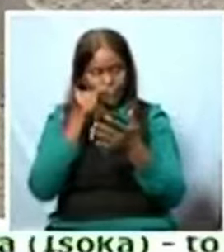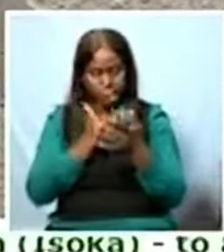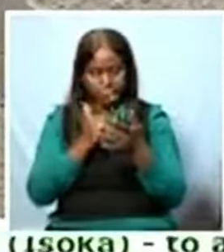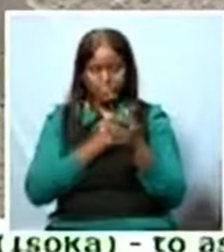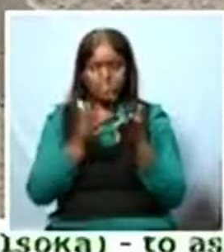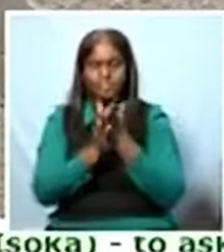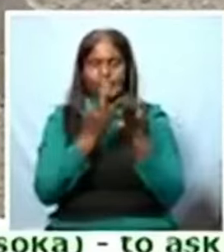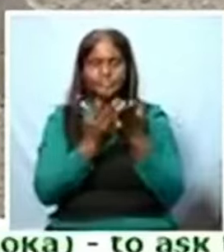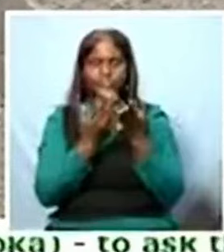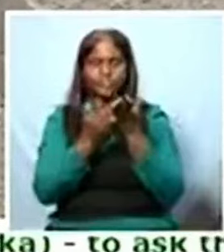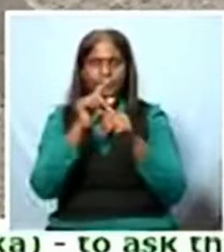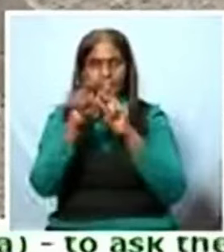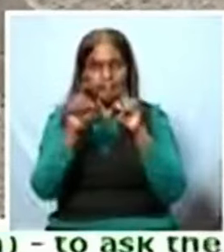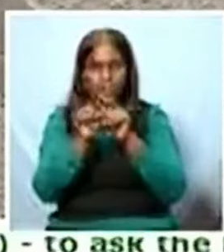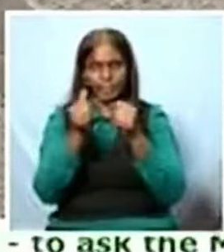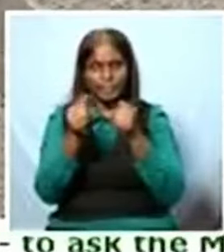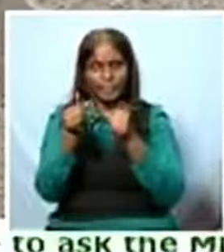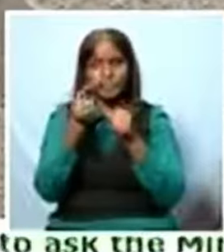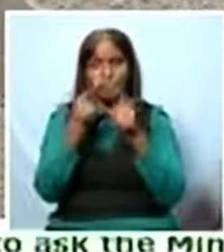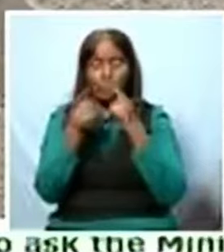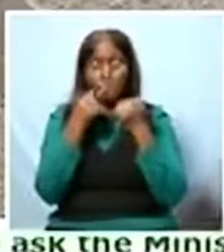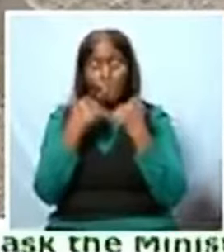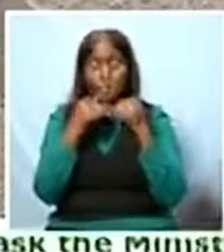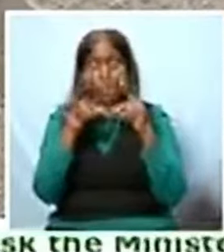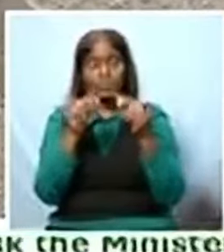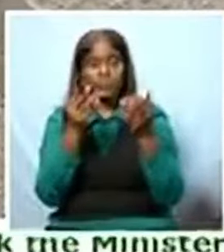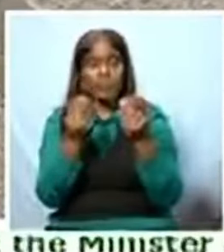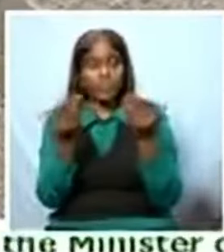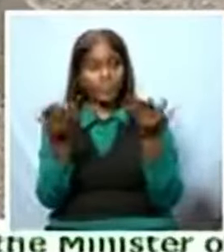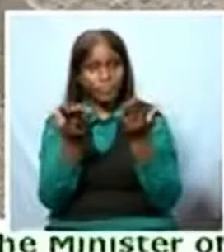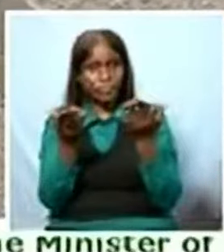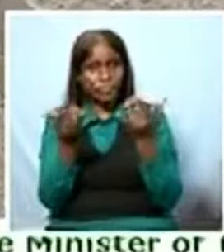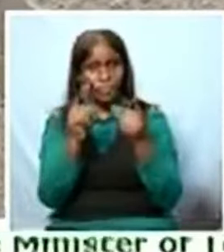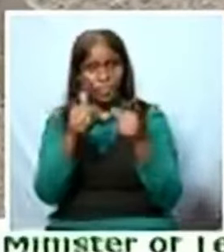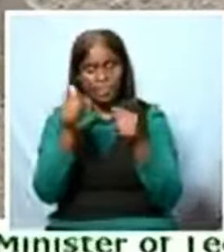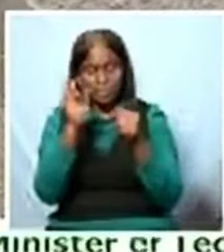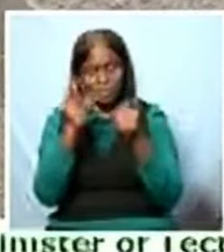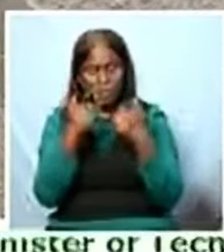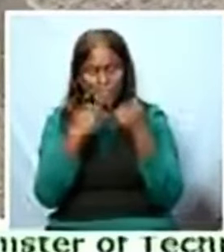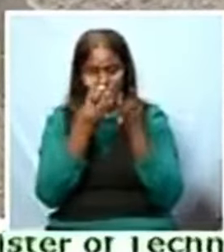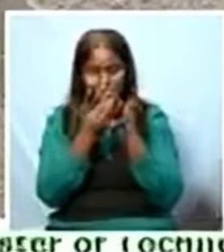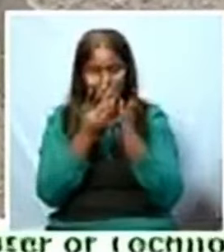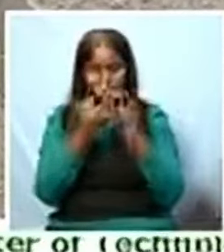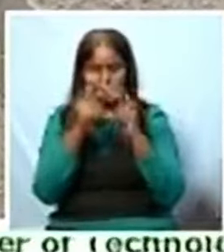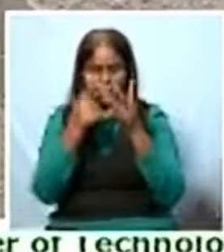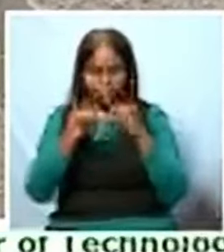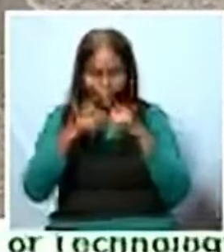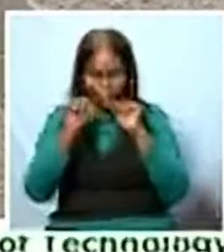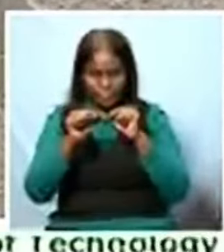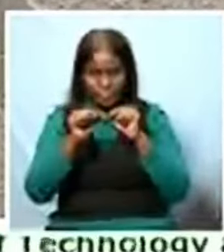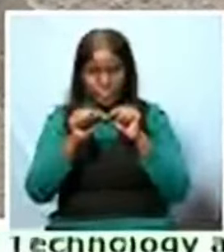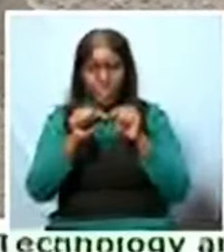asked this question. And you are saying there is no money. When are you going to have money so that we can